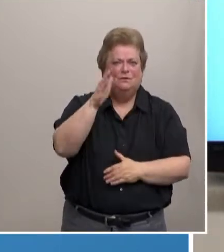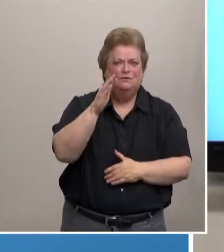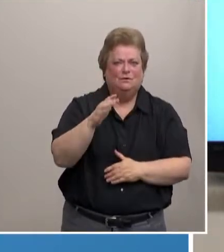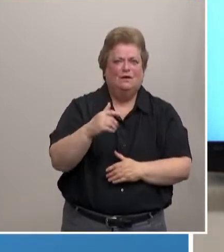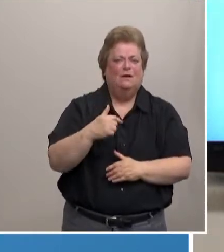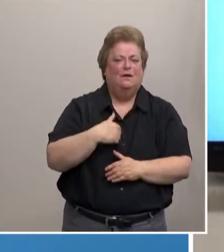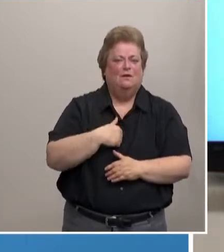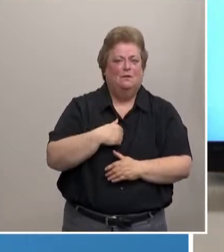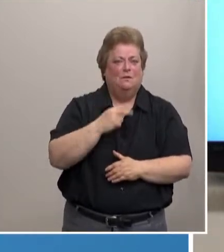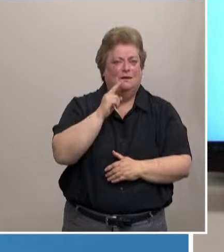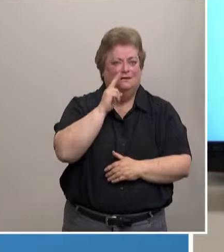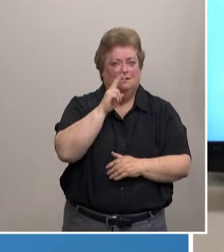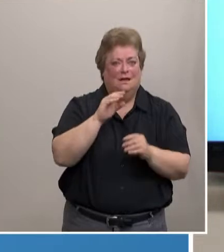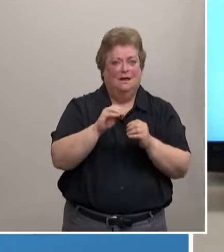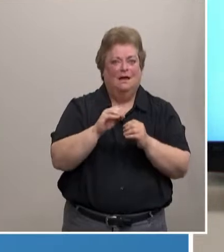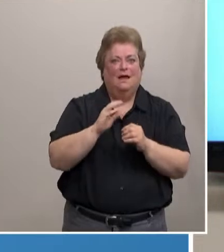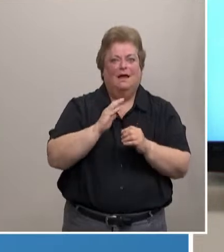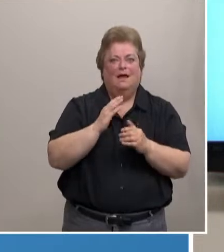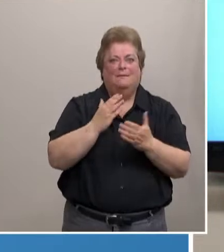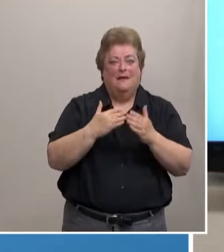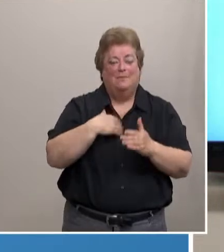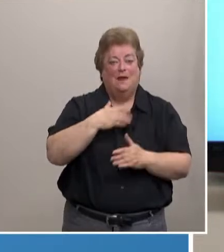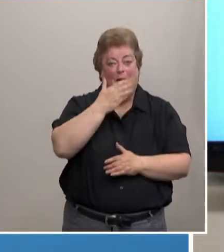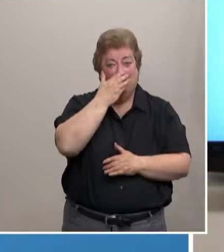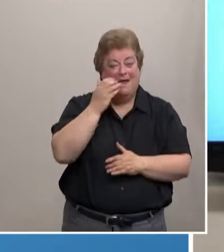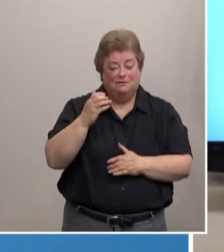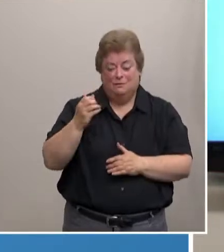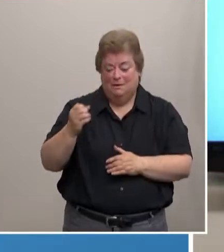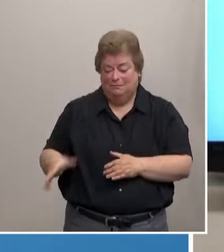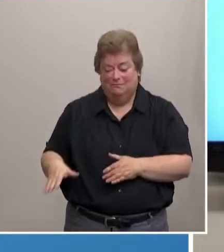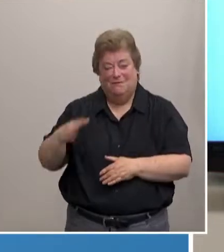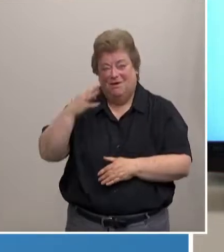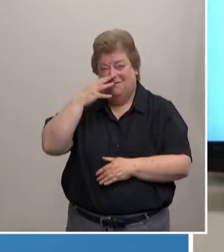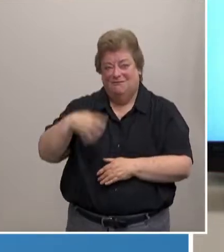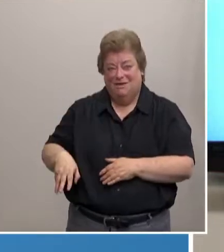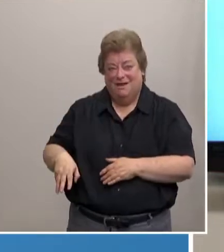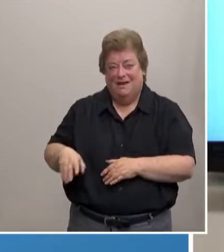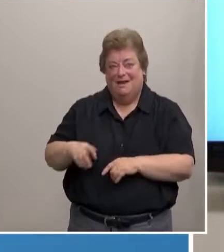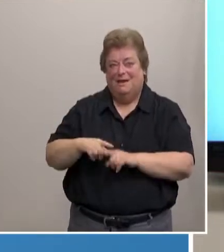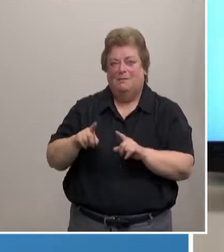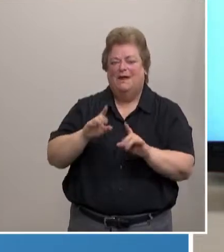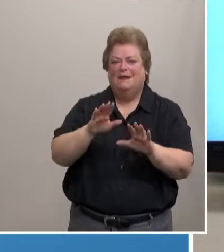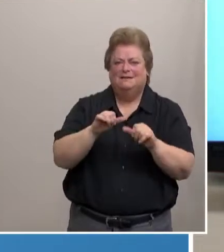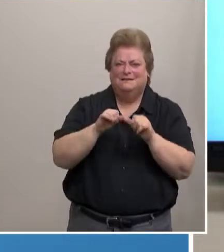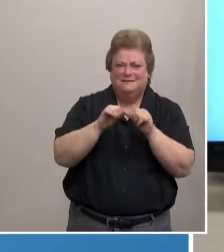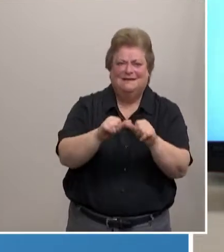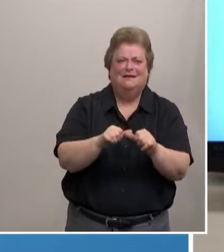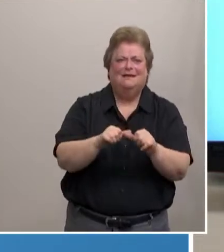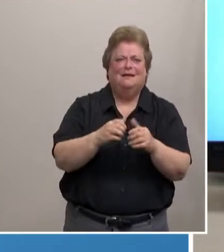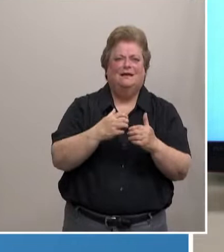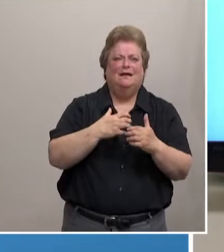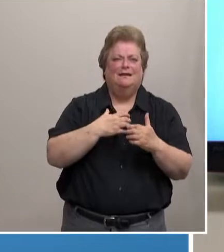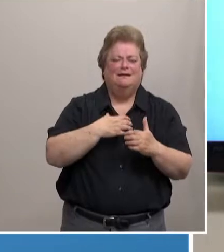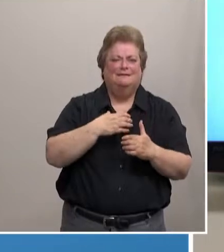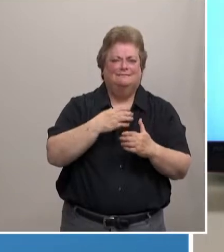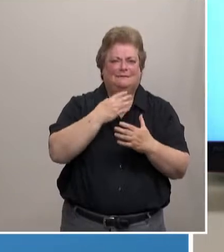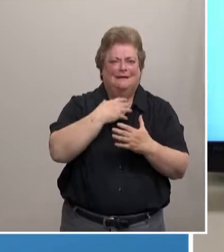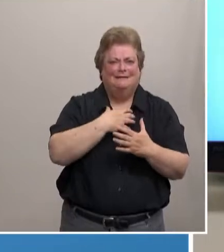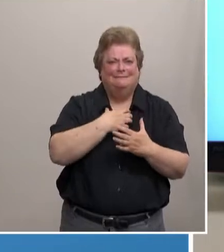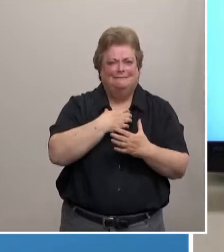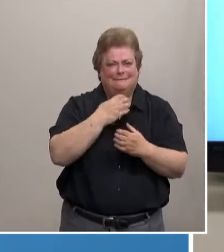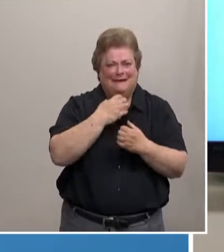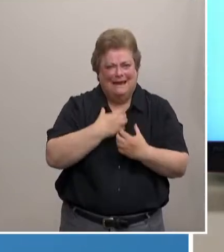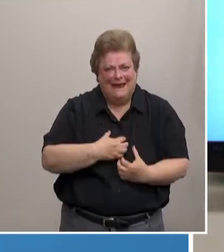day, our masks may fall by the wayside, but let's not cast aside our care and compassion for one another.